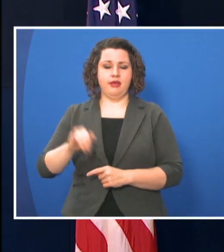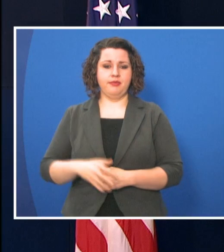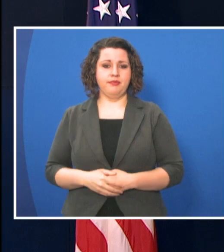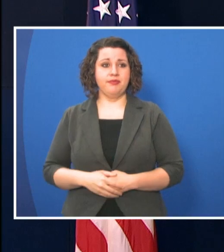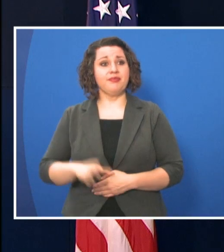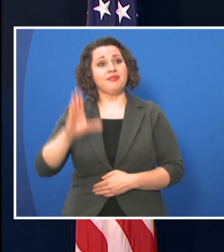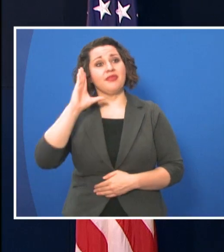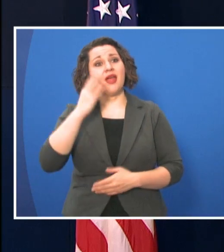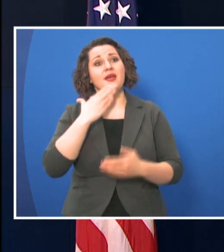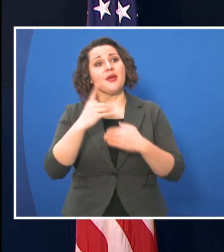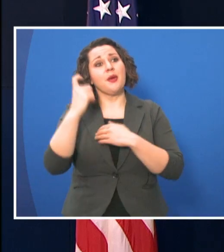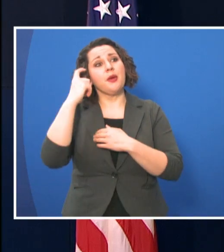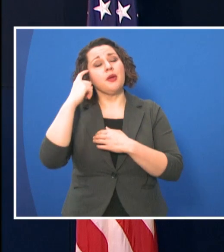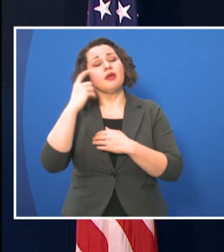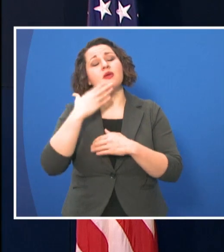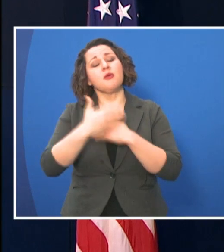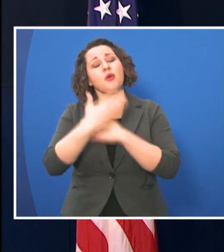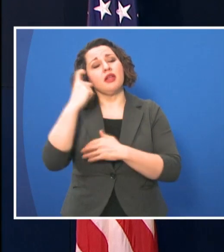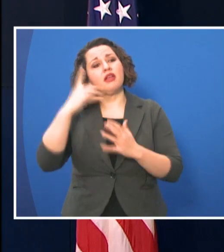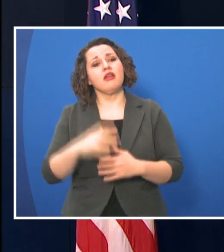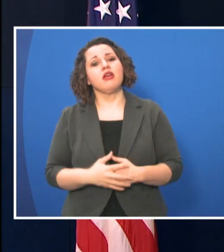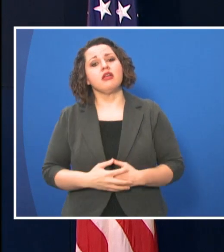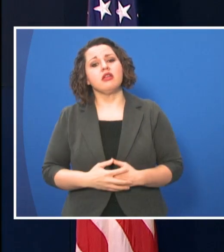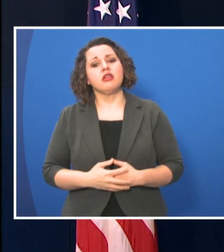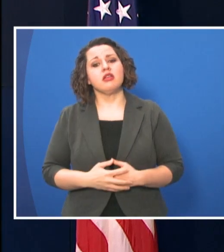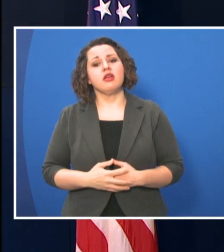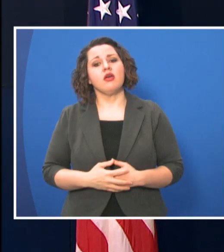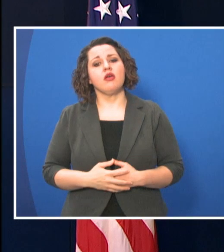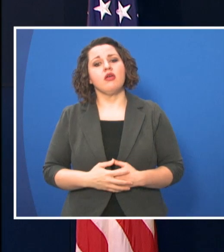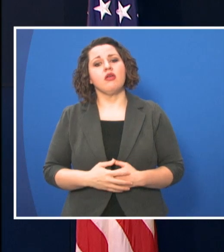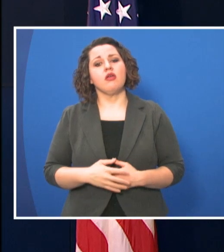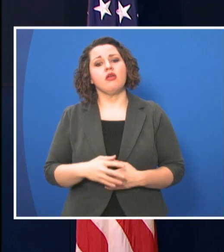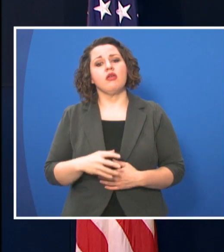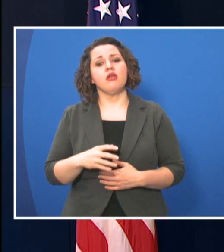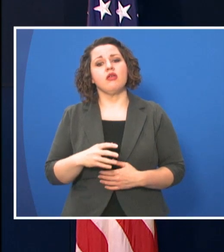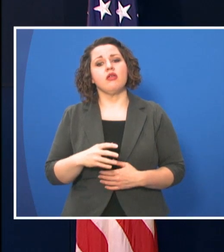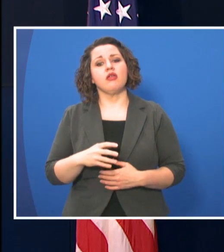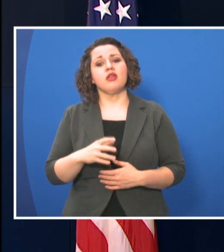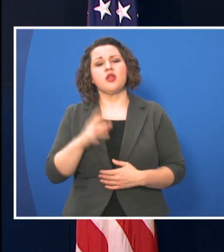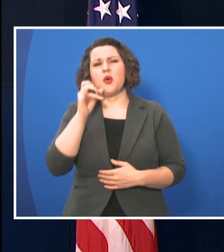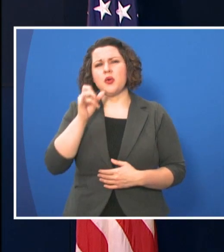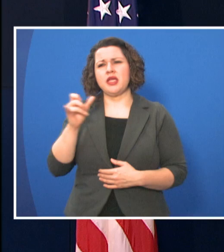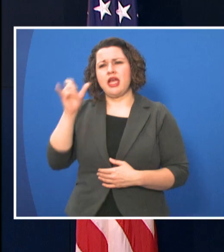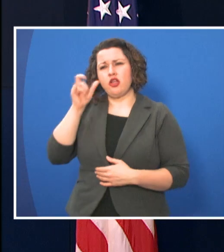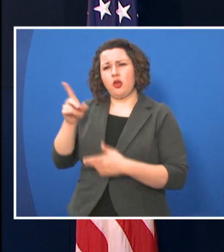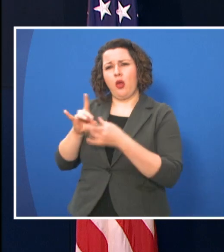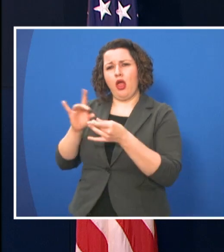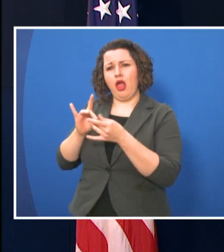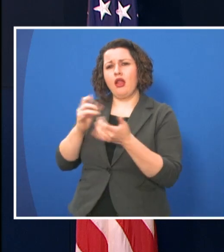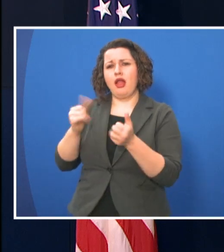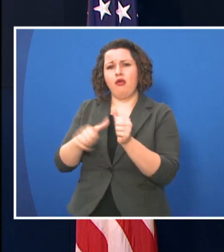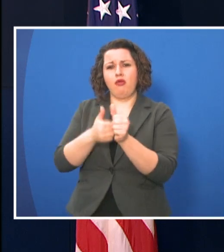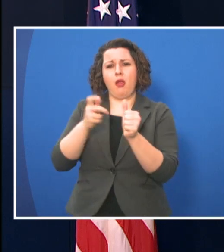Hi, good morning, Governor. So following up on something from yesterday, now that you have some